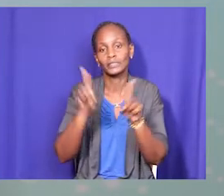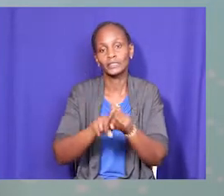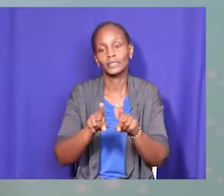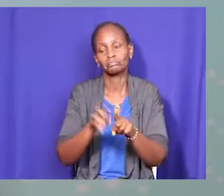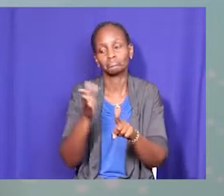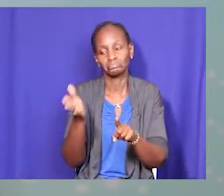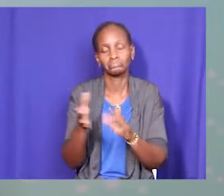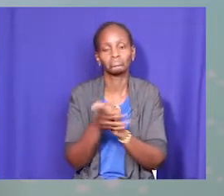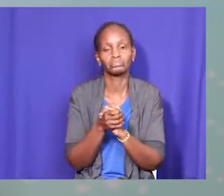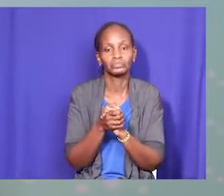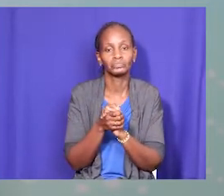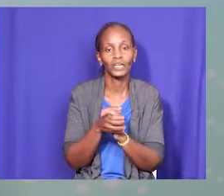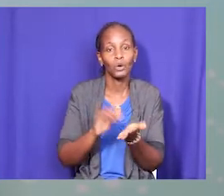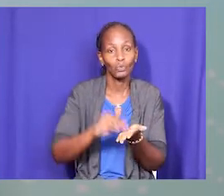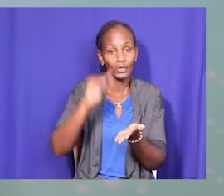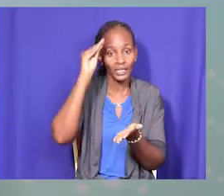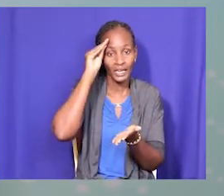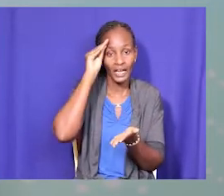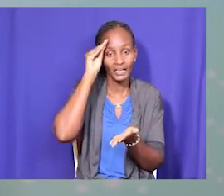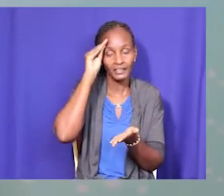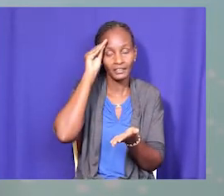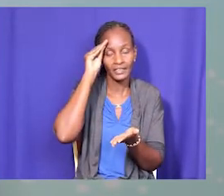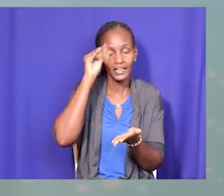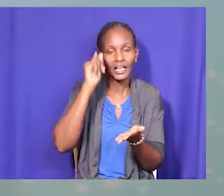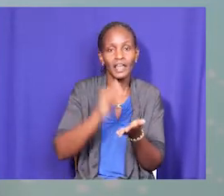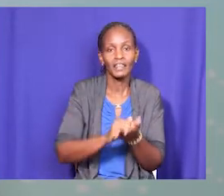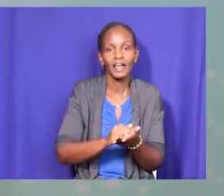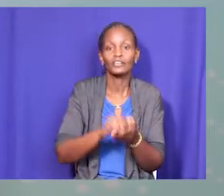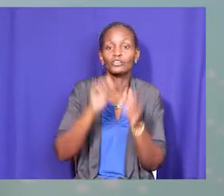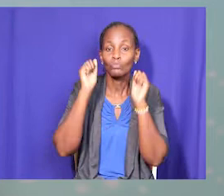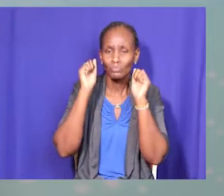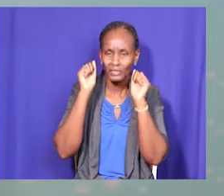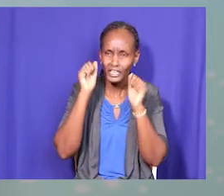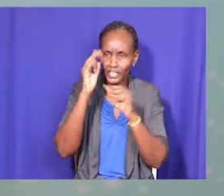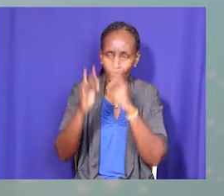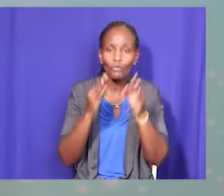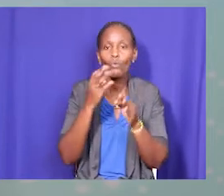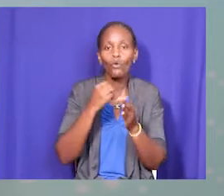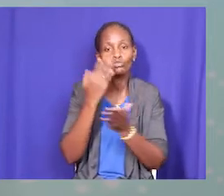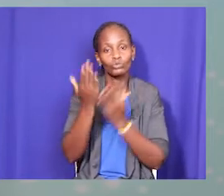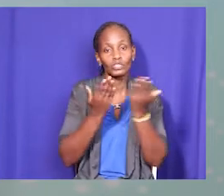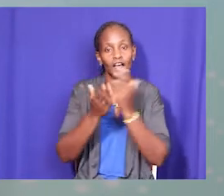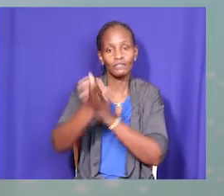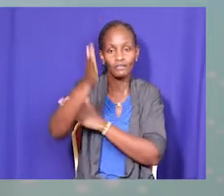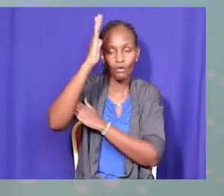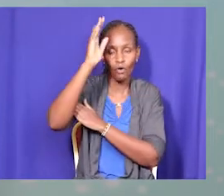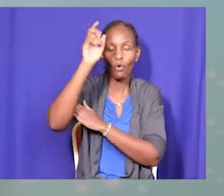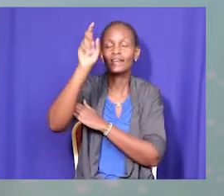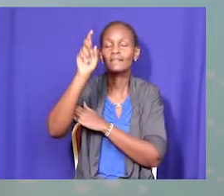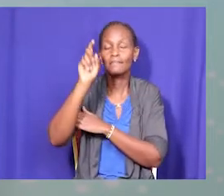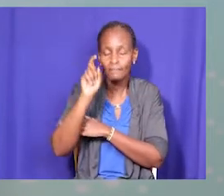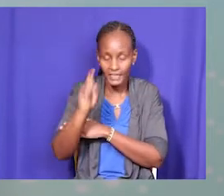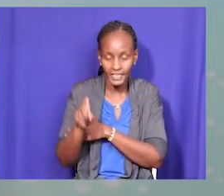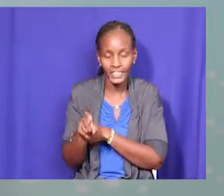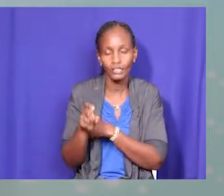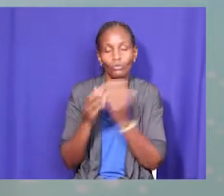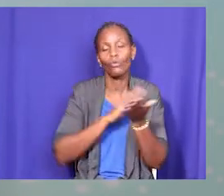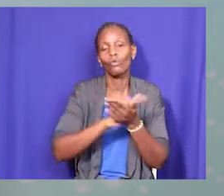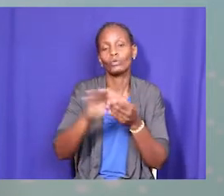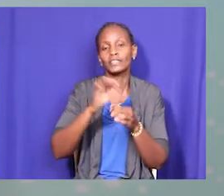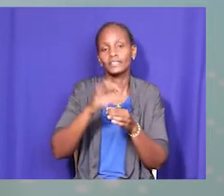things. We learn that to be able to serve God, we need the